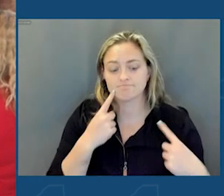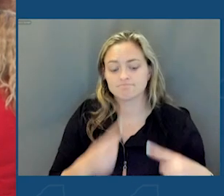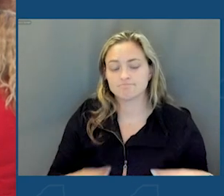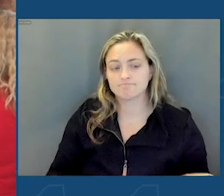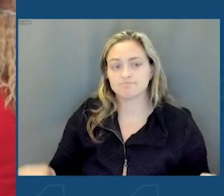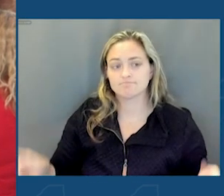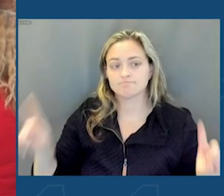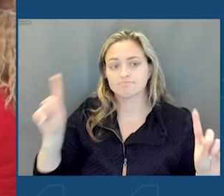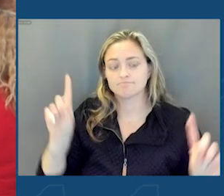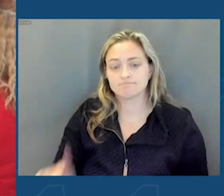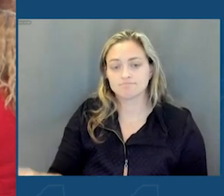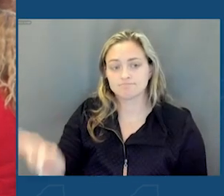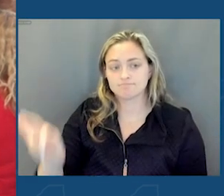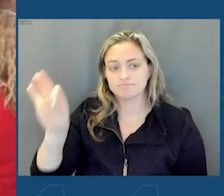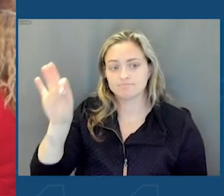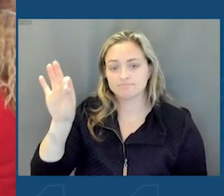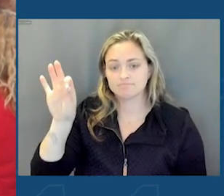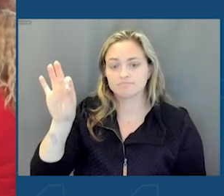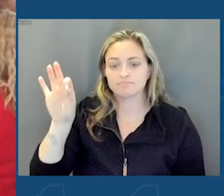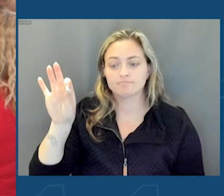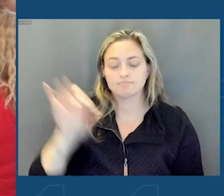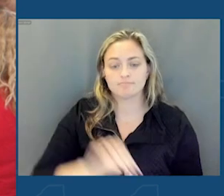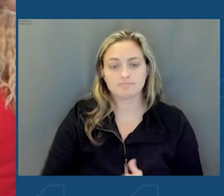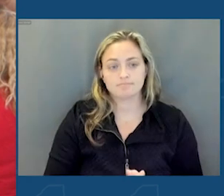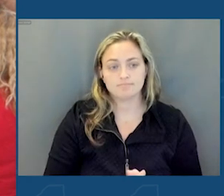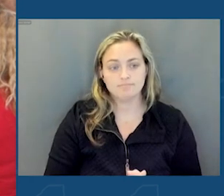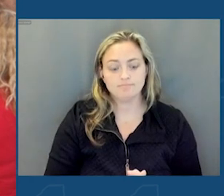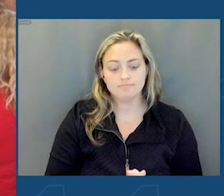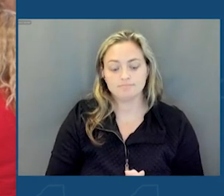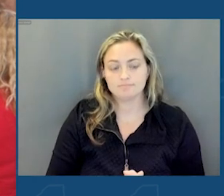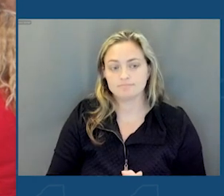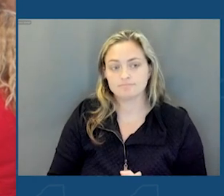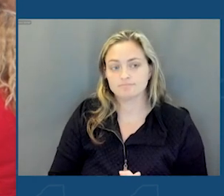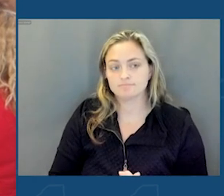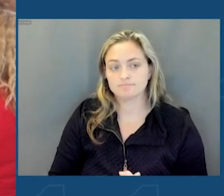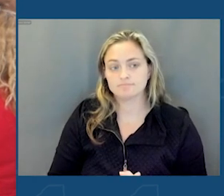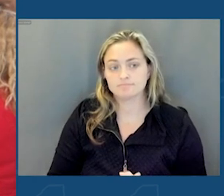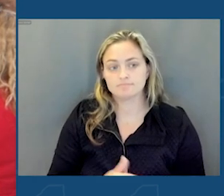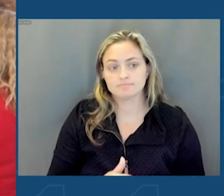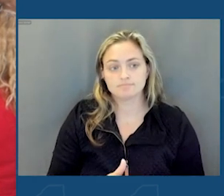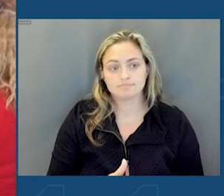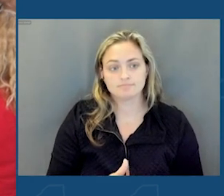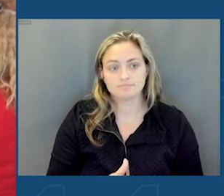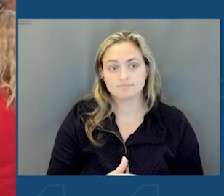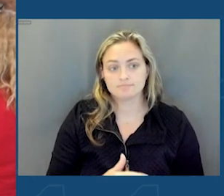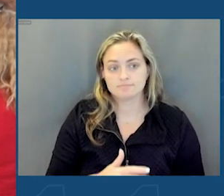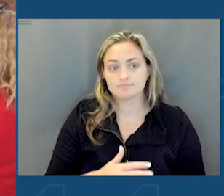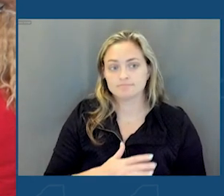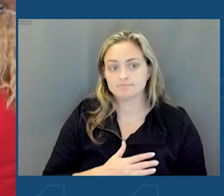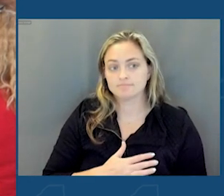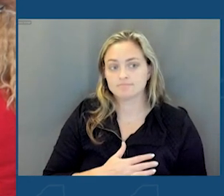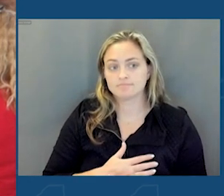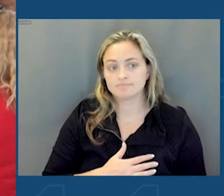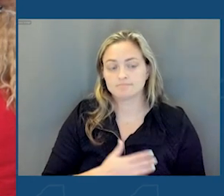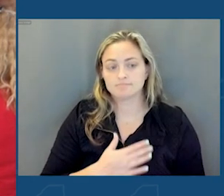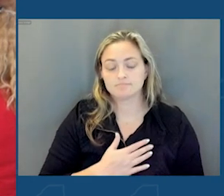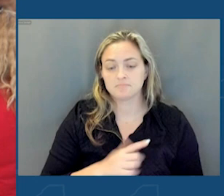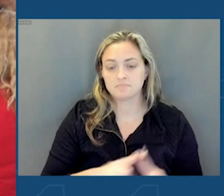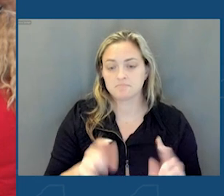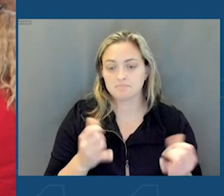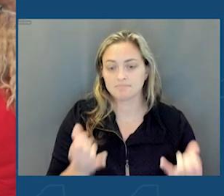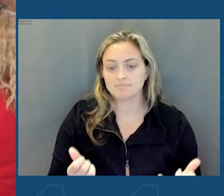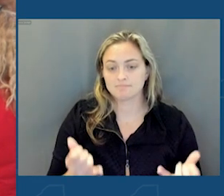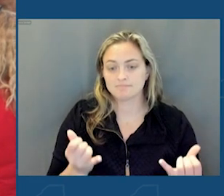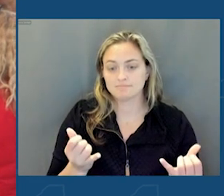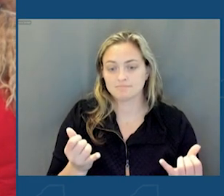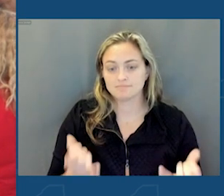now am found. 'Twas blind, but